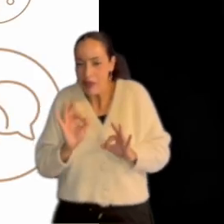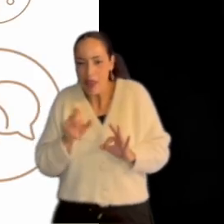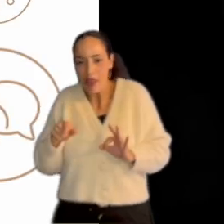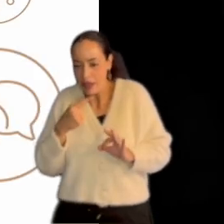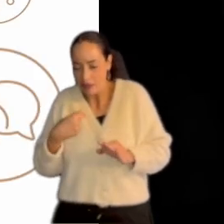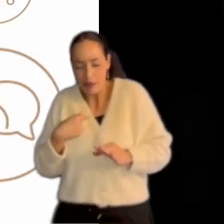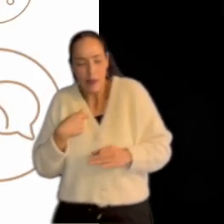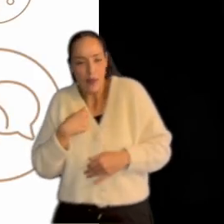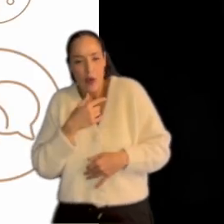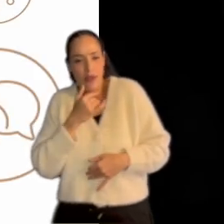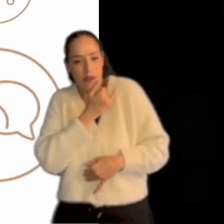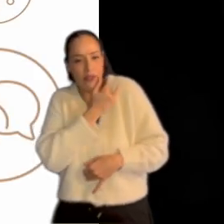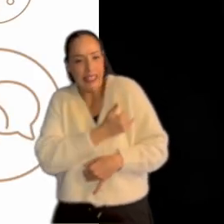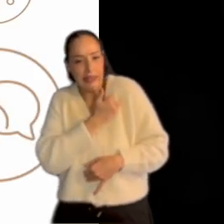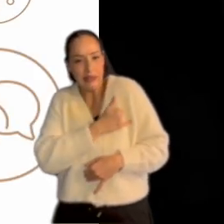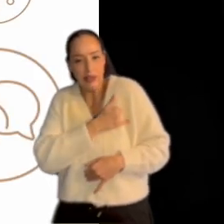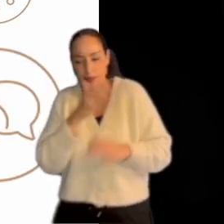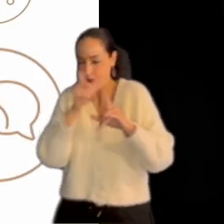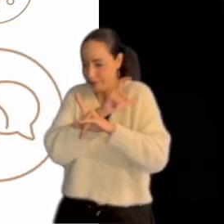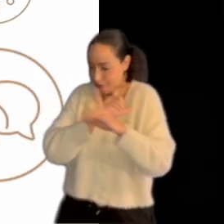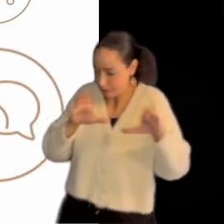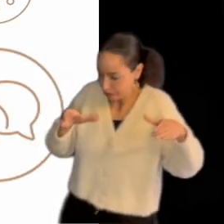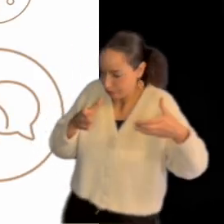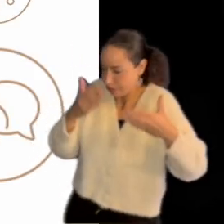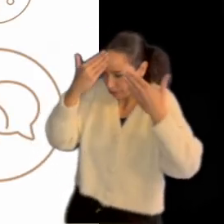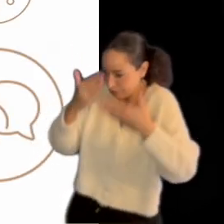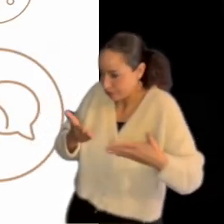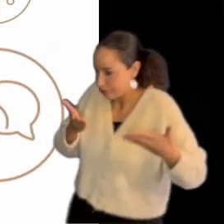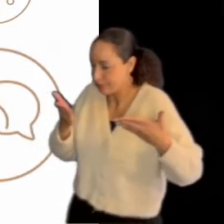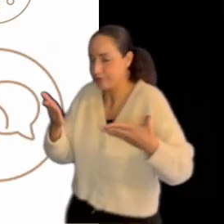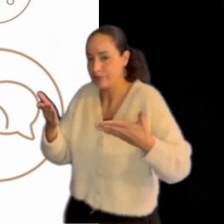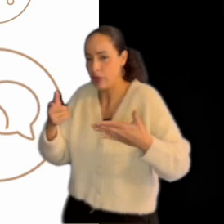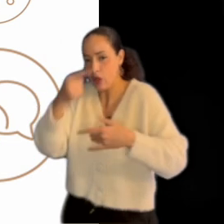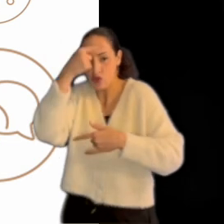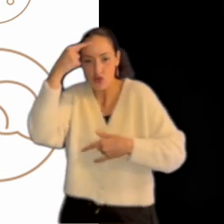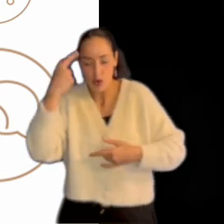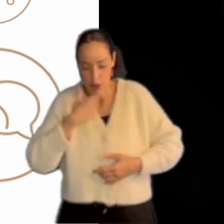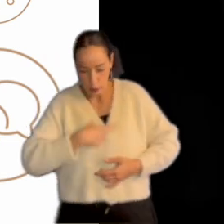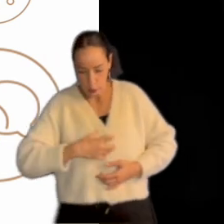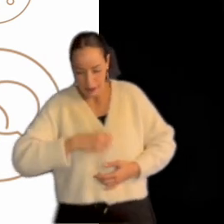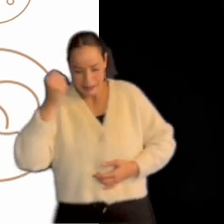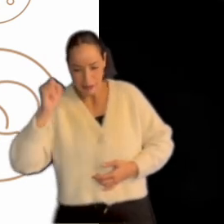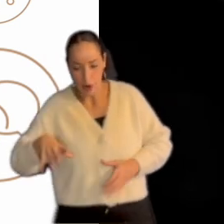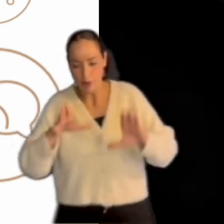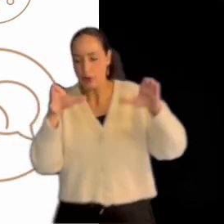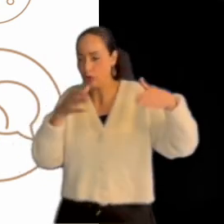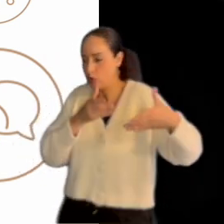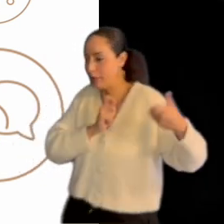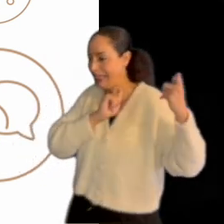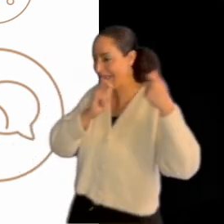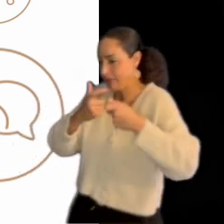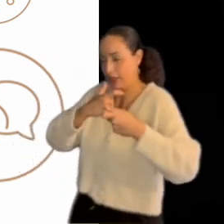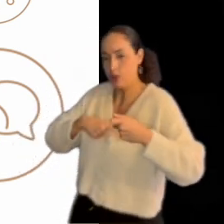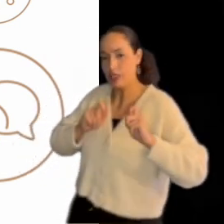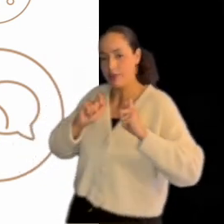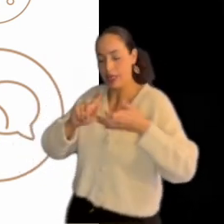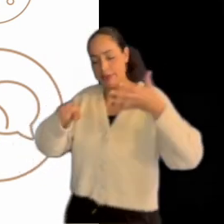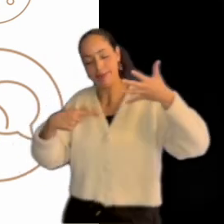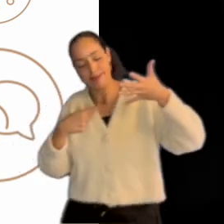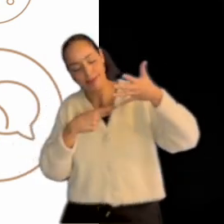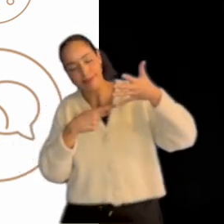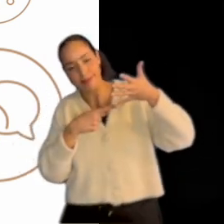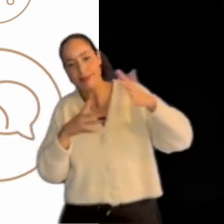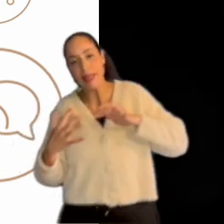The fifth intervention, engagement, is informed by the four previous interventions which have identified needs, practical, emotional and